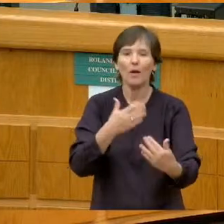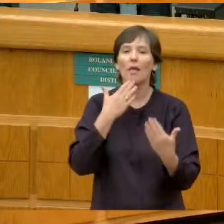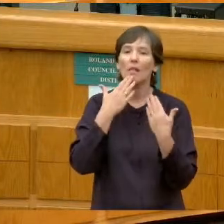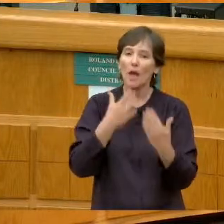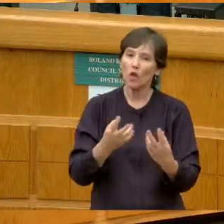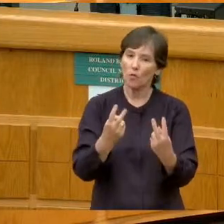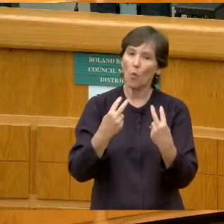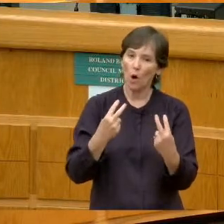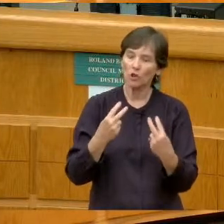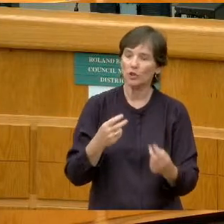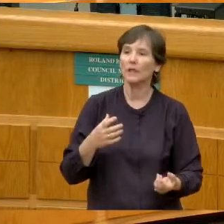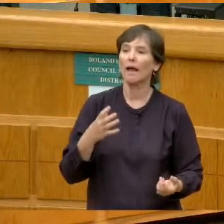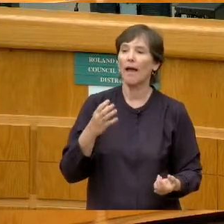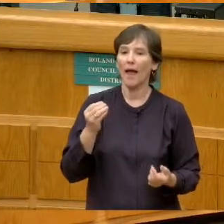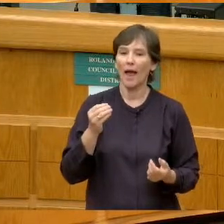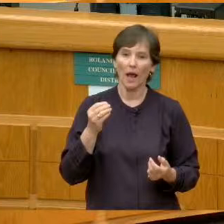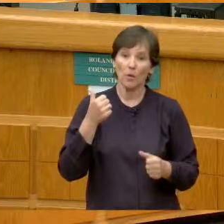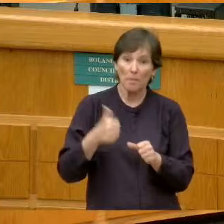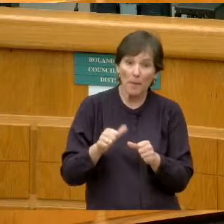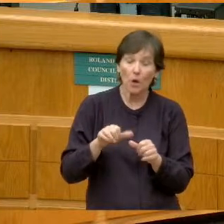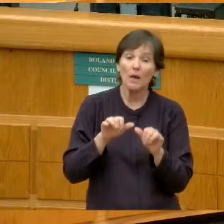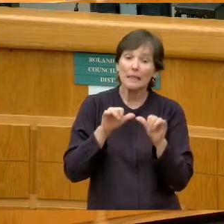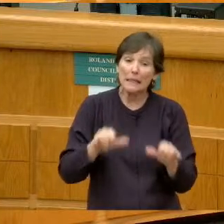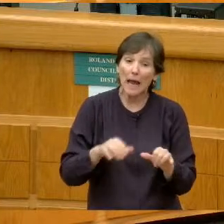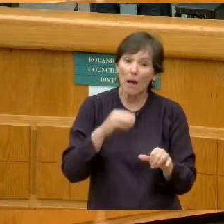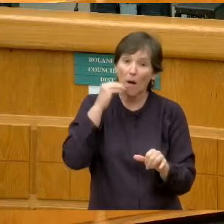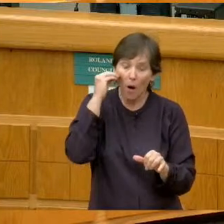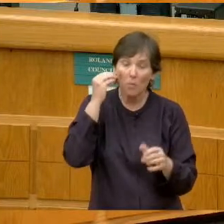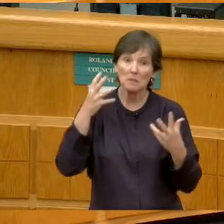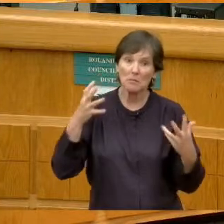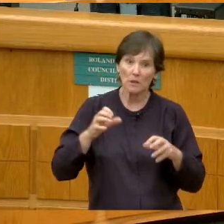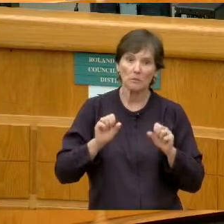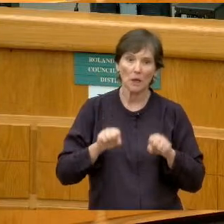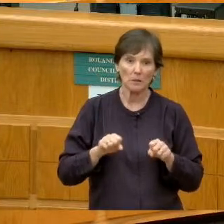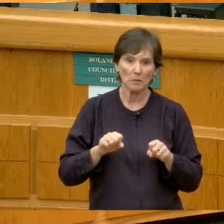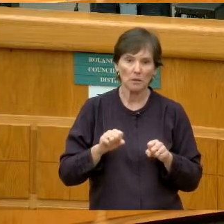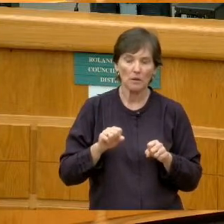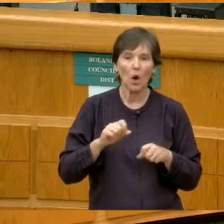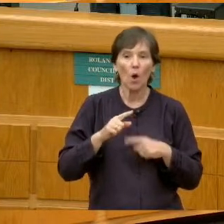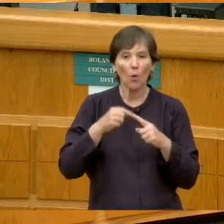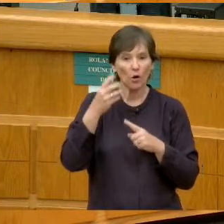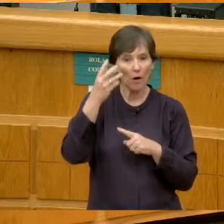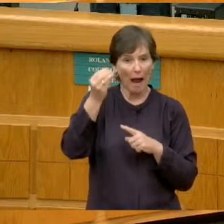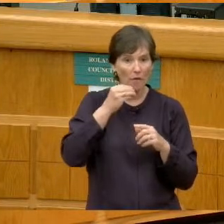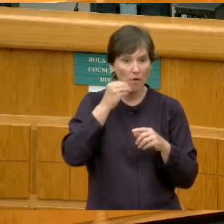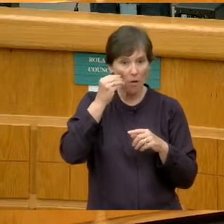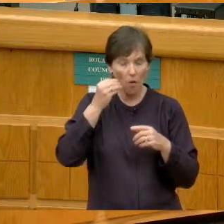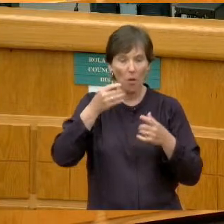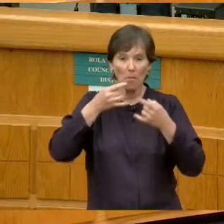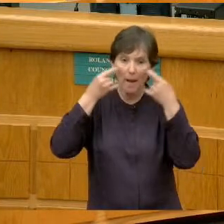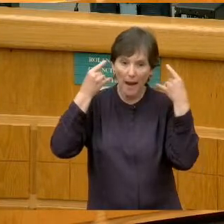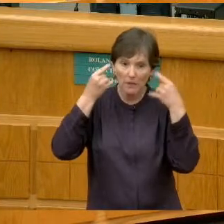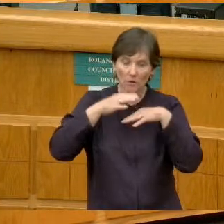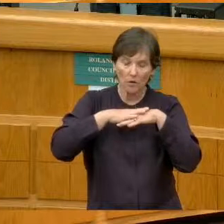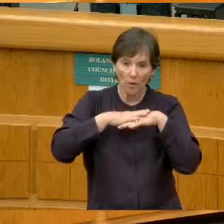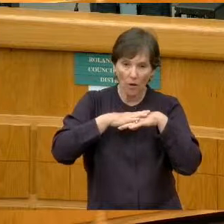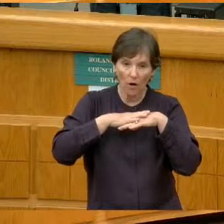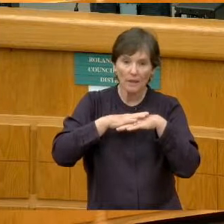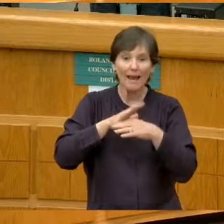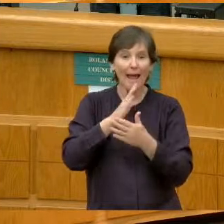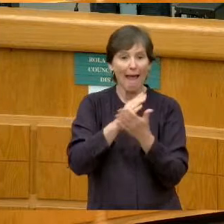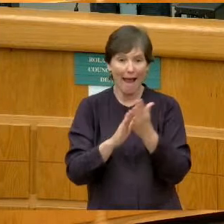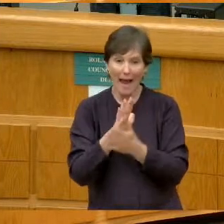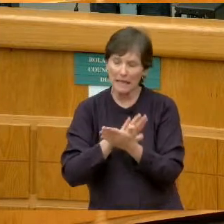our messaging to stay home as much as possible. Keep your face mask on when you leave the house. Keep your hands clean as often as